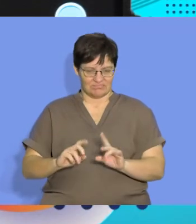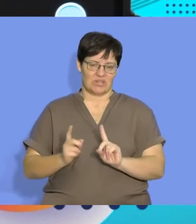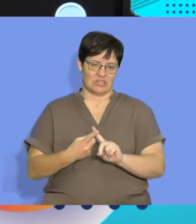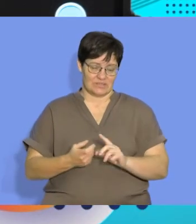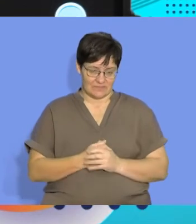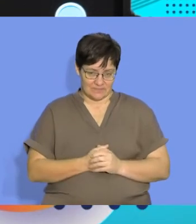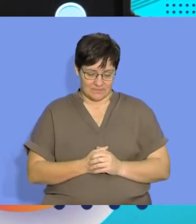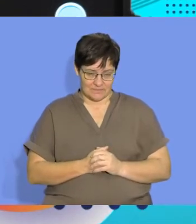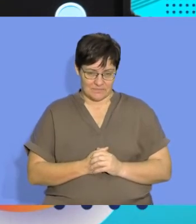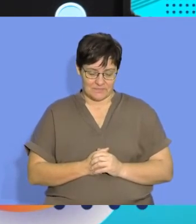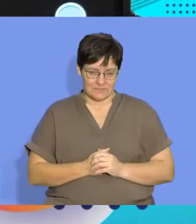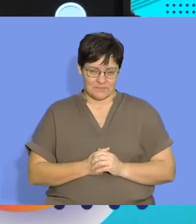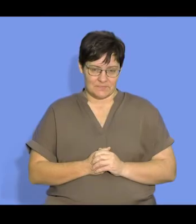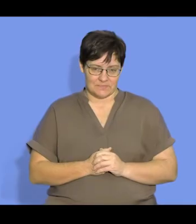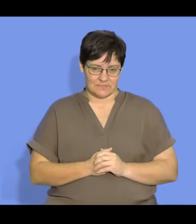effective collisions.